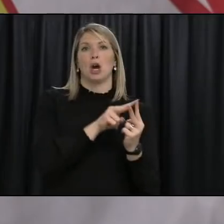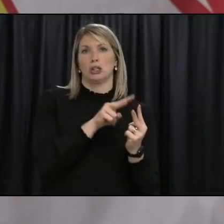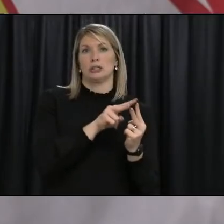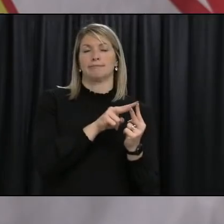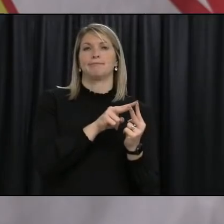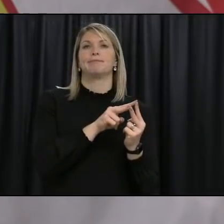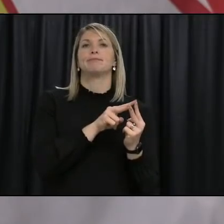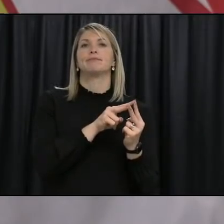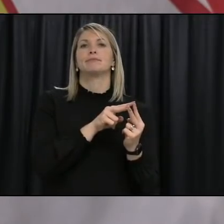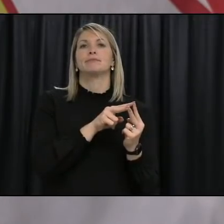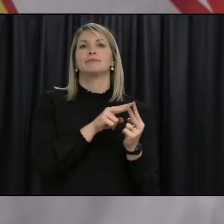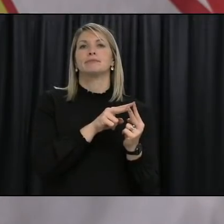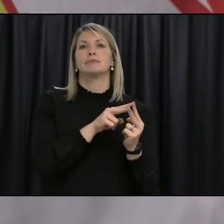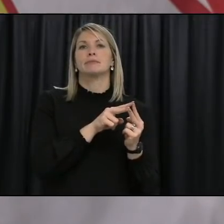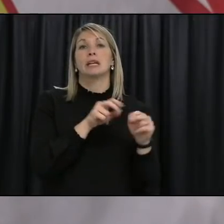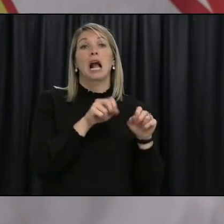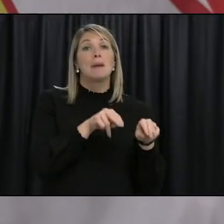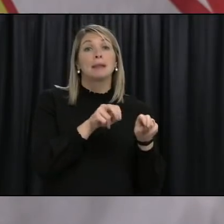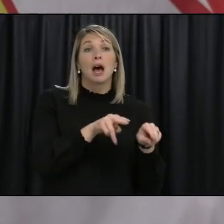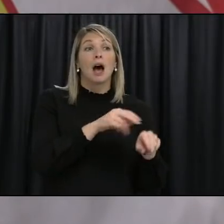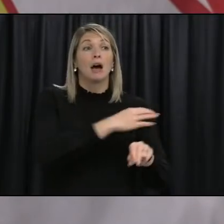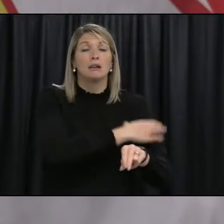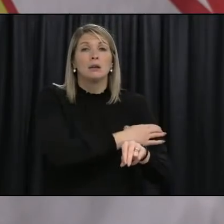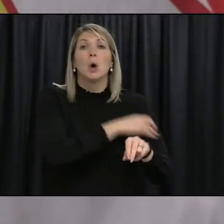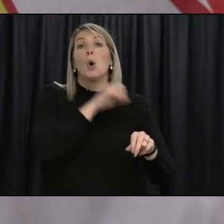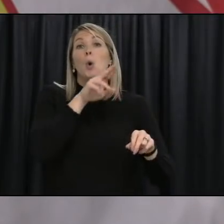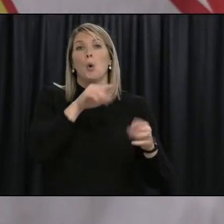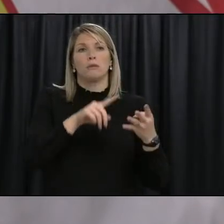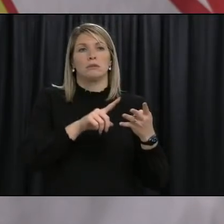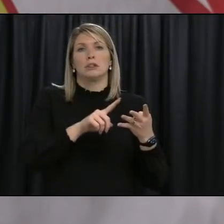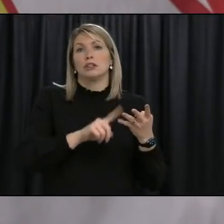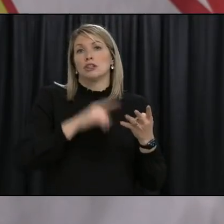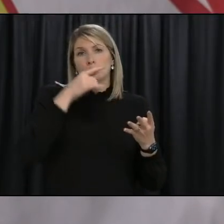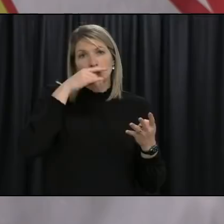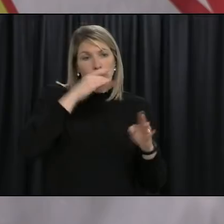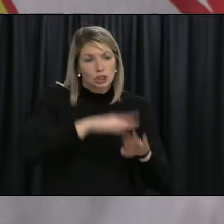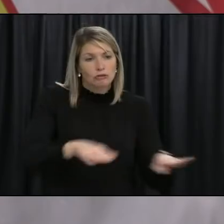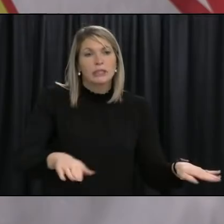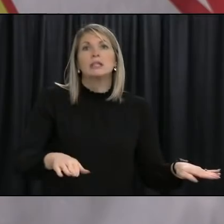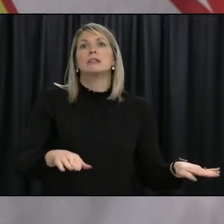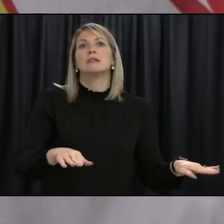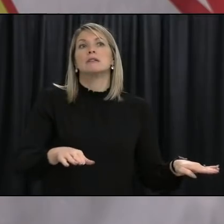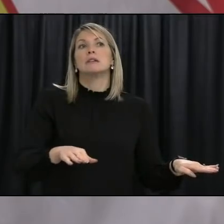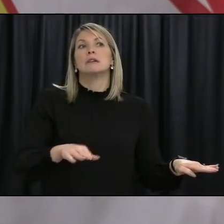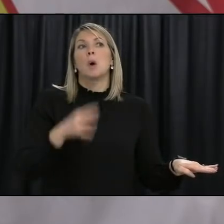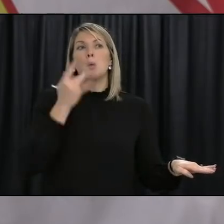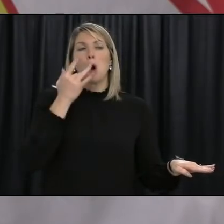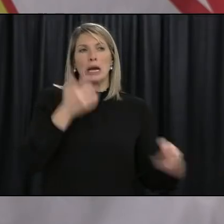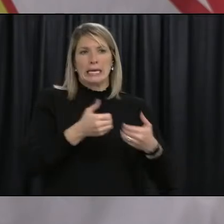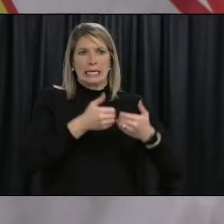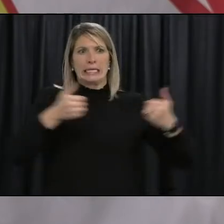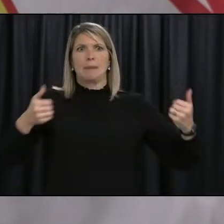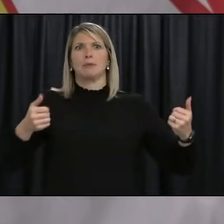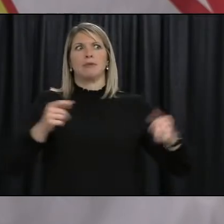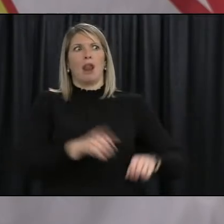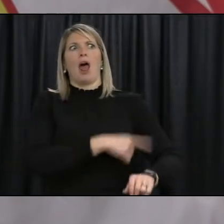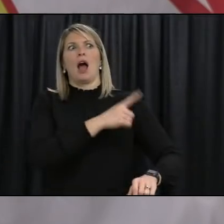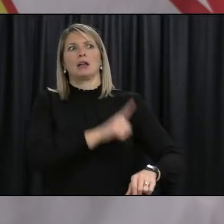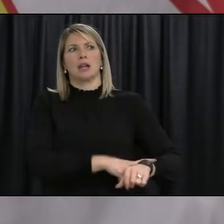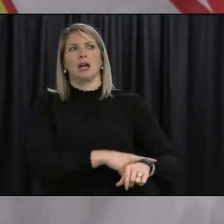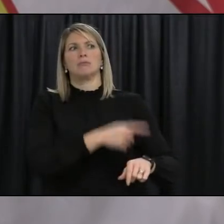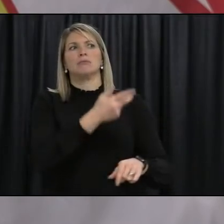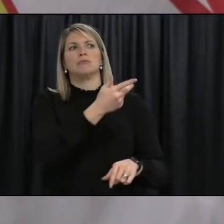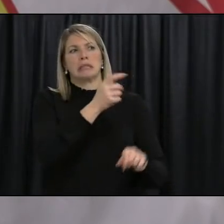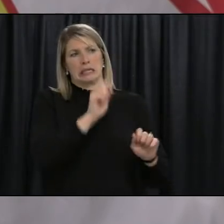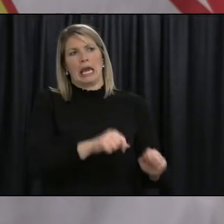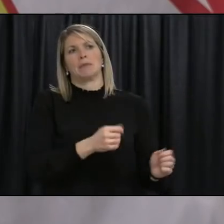for dependent children to be able to be reunited with family. So those are the family that will be allowed to